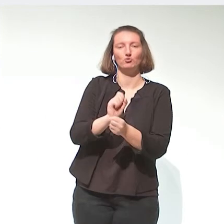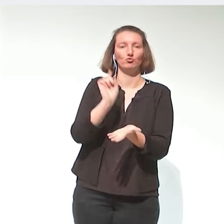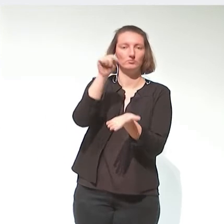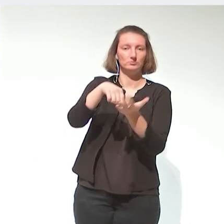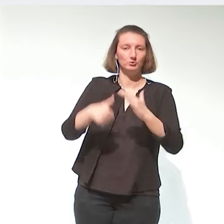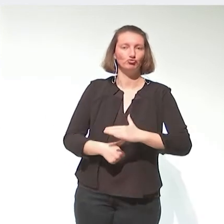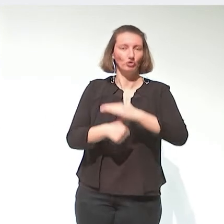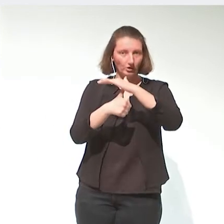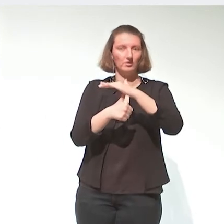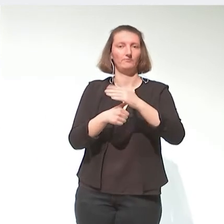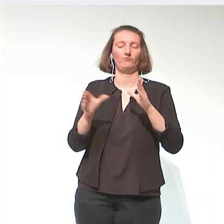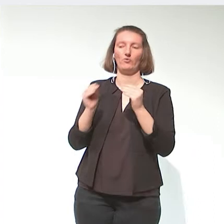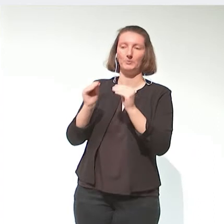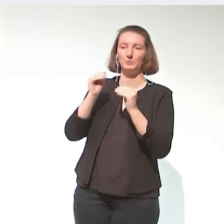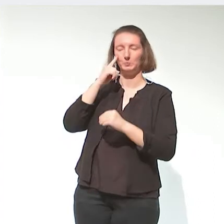stakeholders.